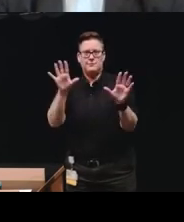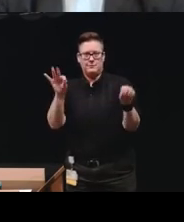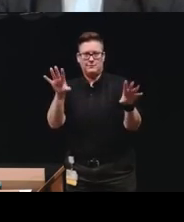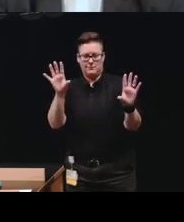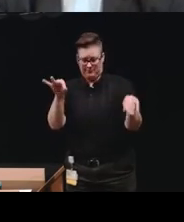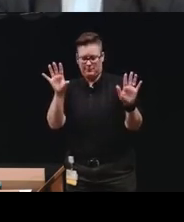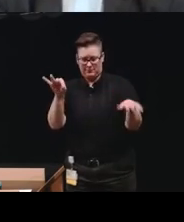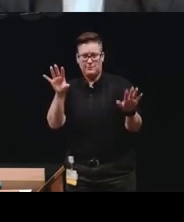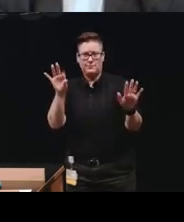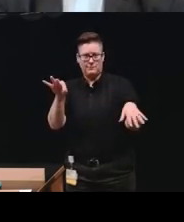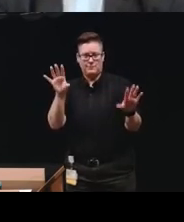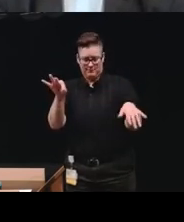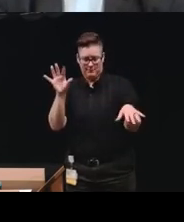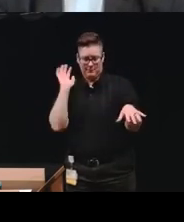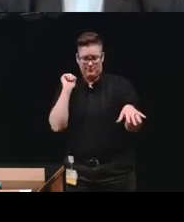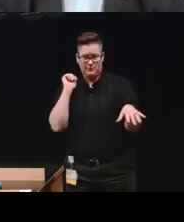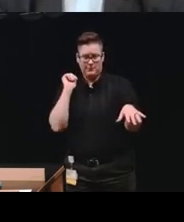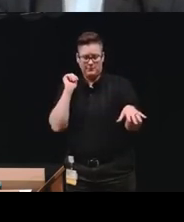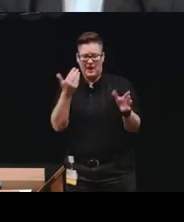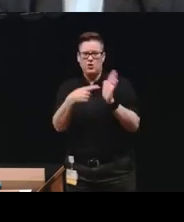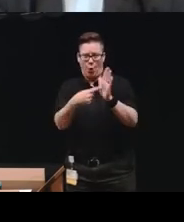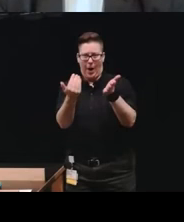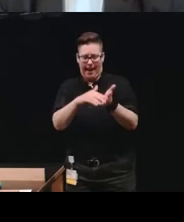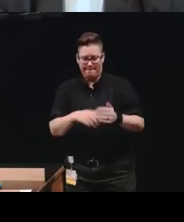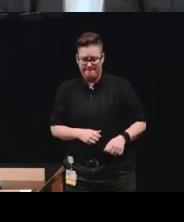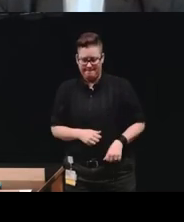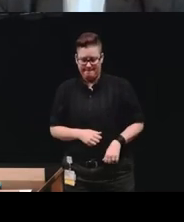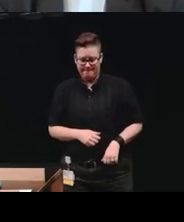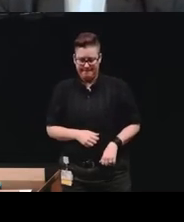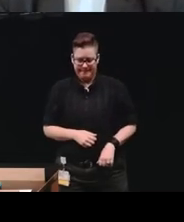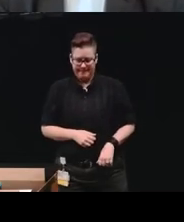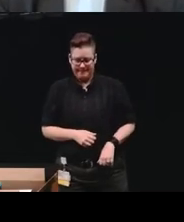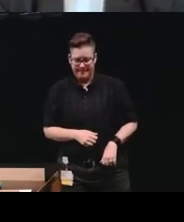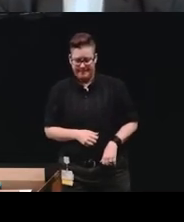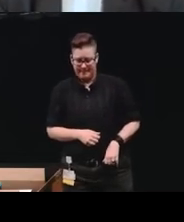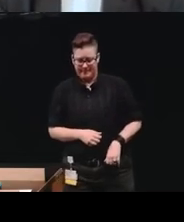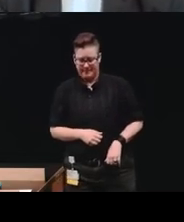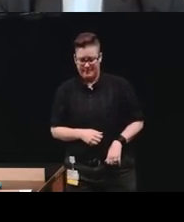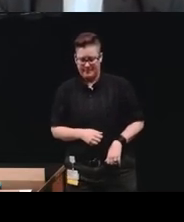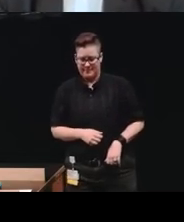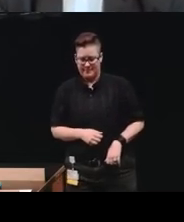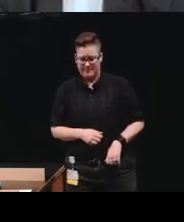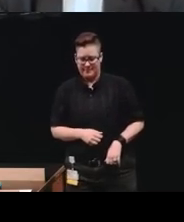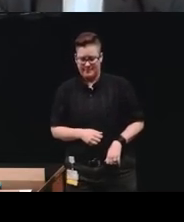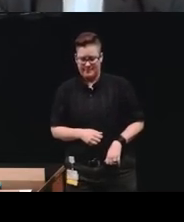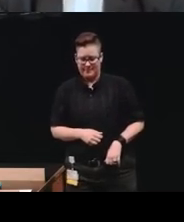finger tapping. We'll let this video play again so you all can see that a little bit more clearly.